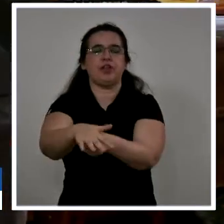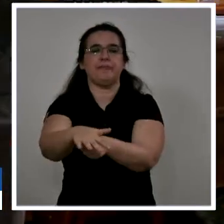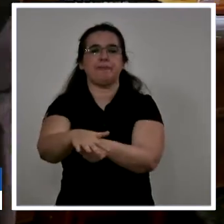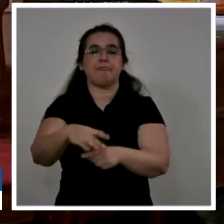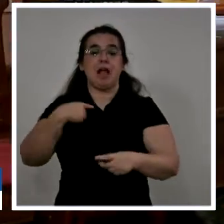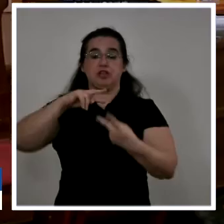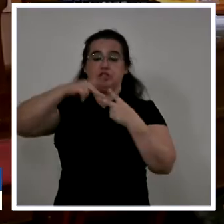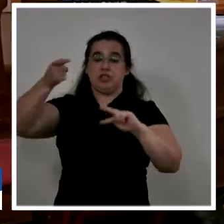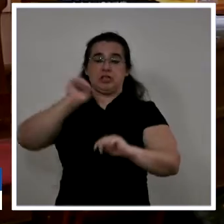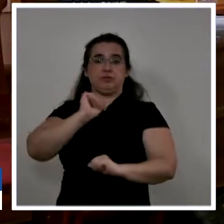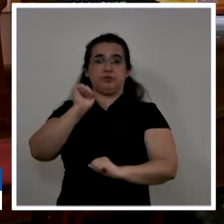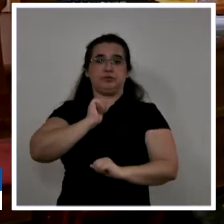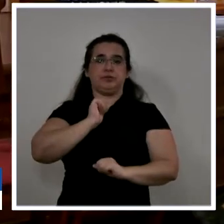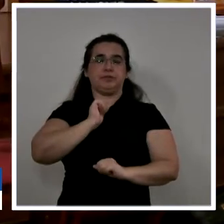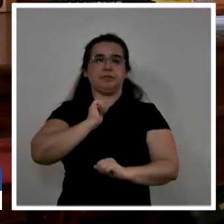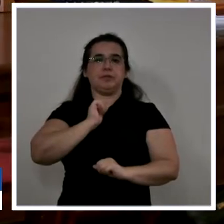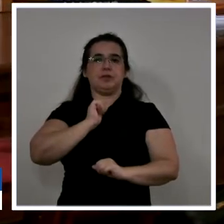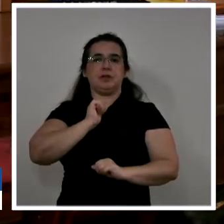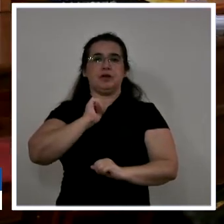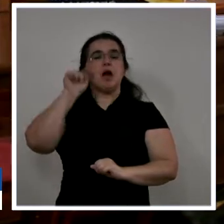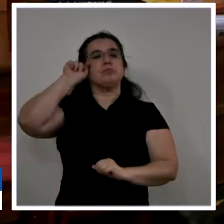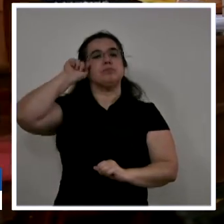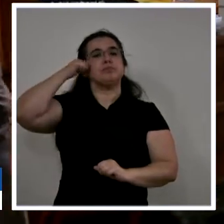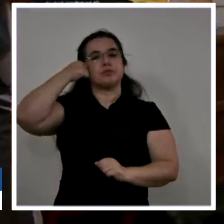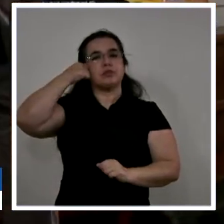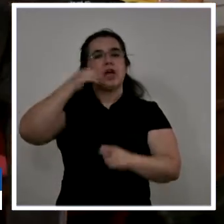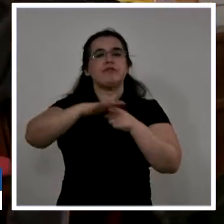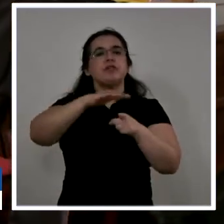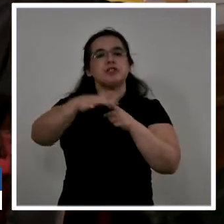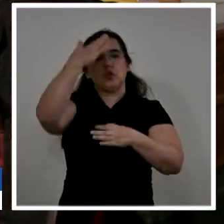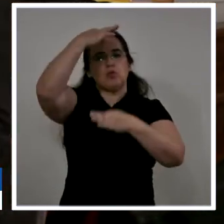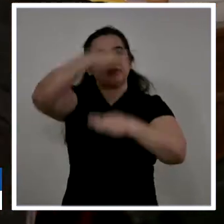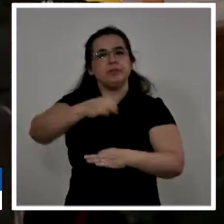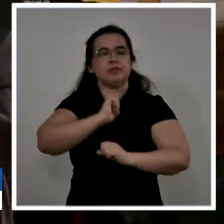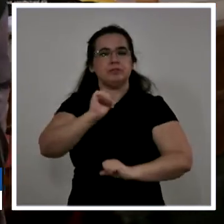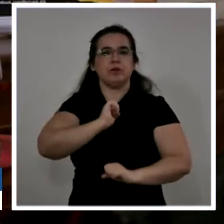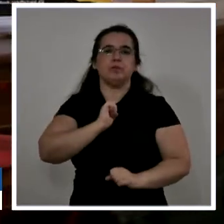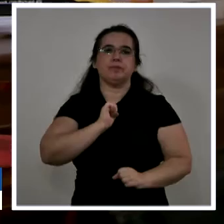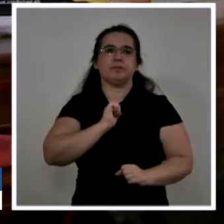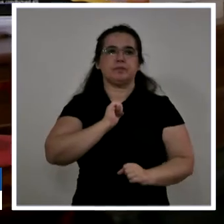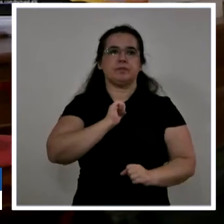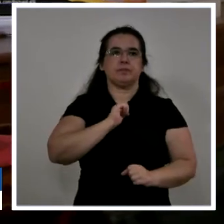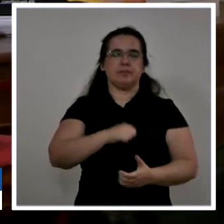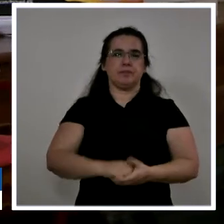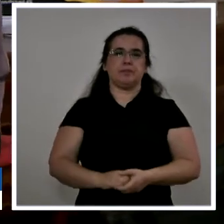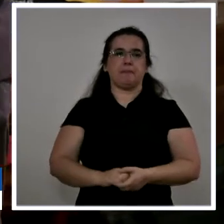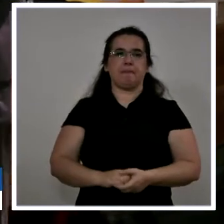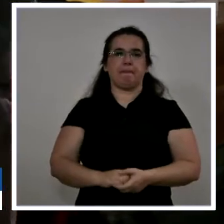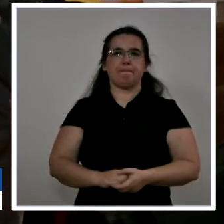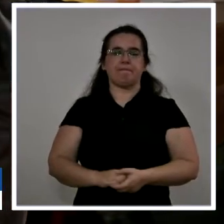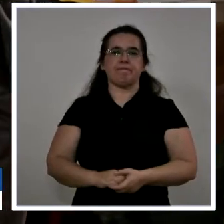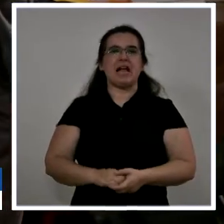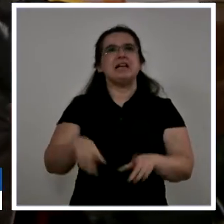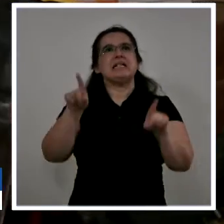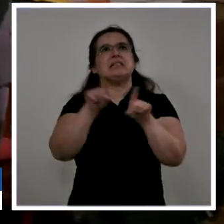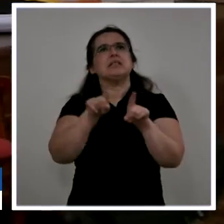e a minha genética, affect my behavior. Por outro lado, afeta o meu comportamento. It's almost like they're quoting the Bible or the spirit of prophecy. É